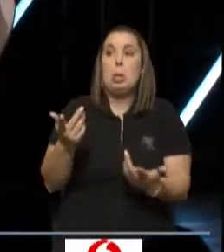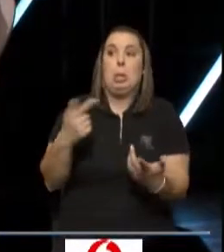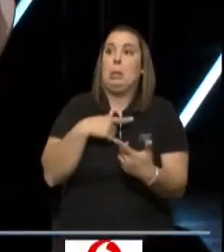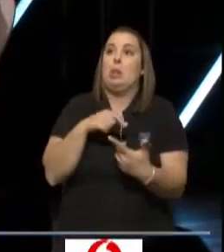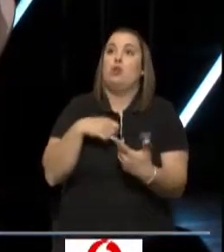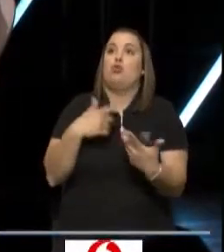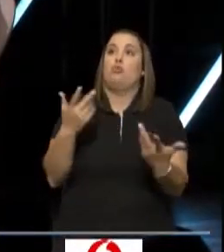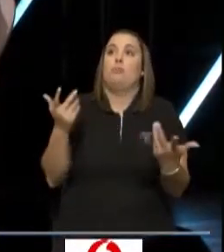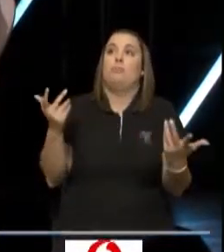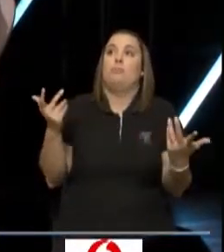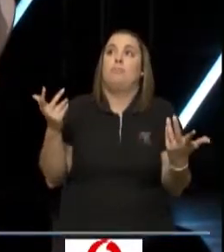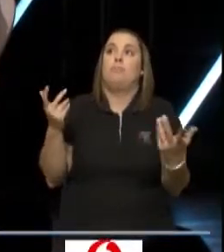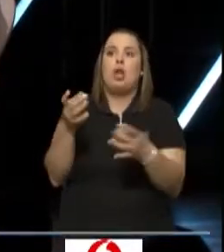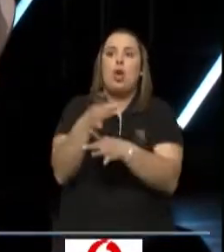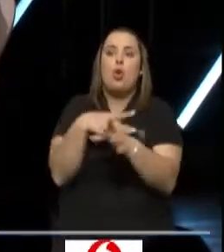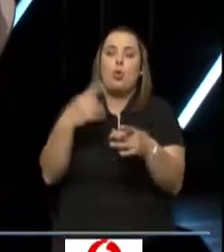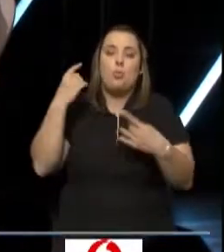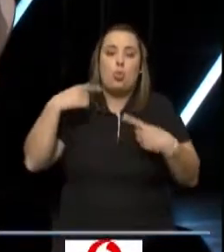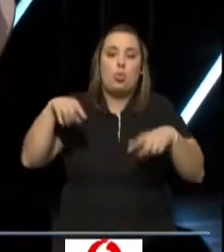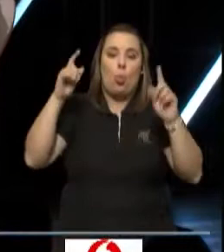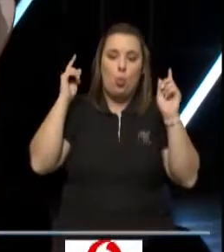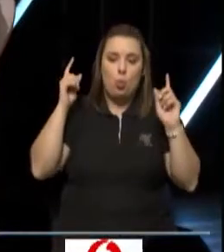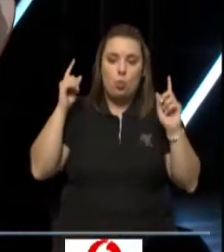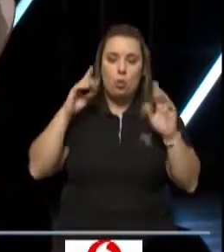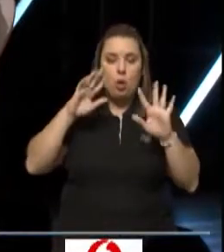benefit third parties that are not even